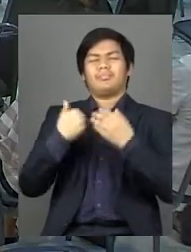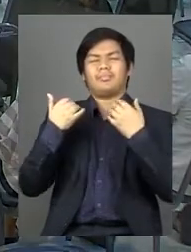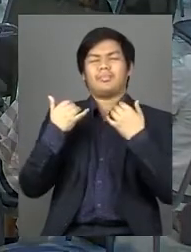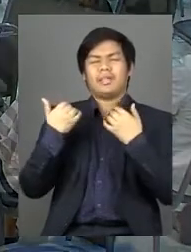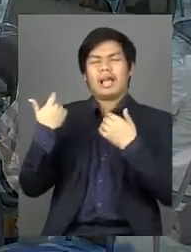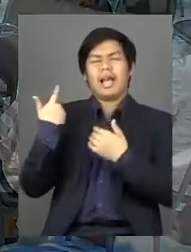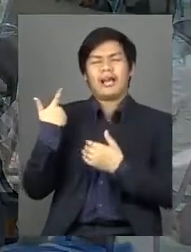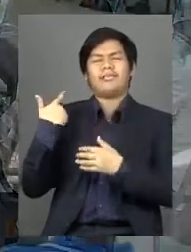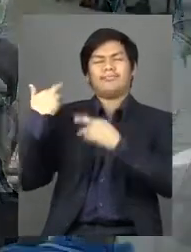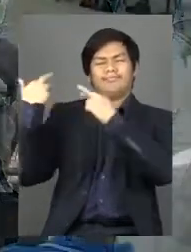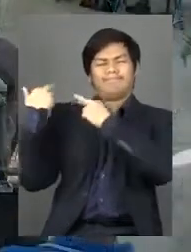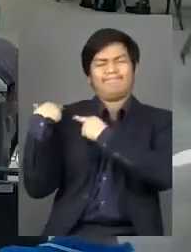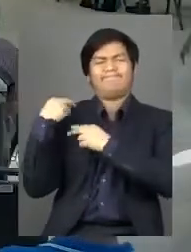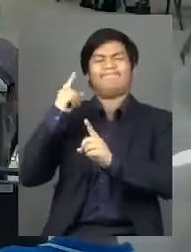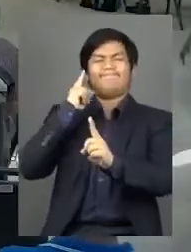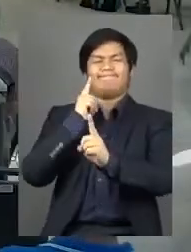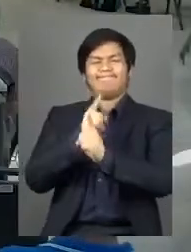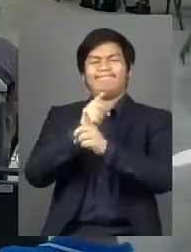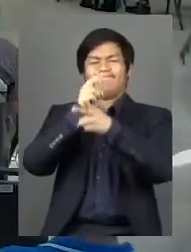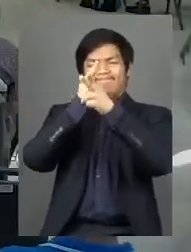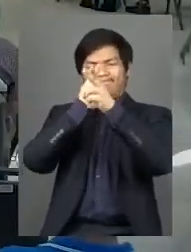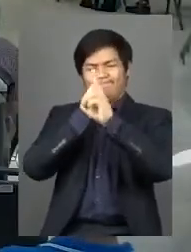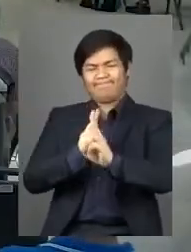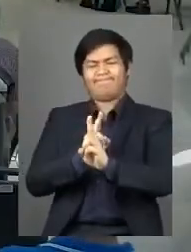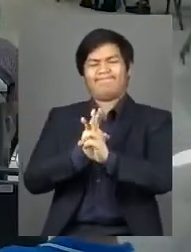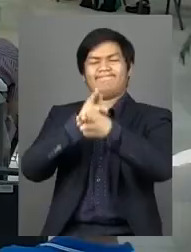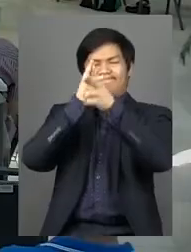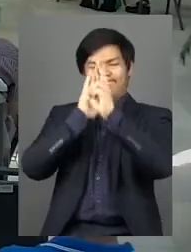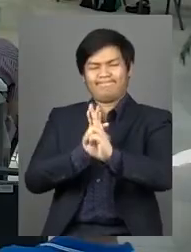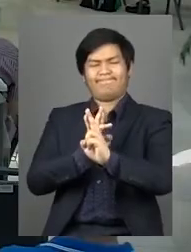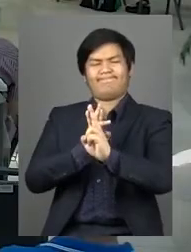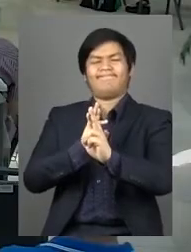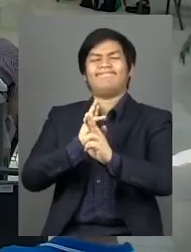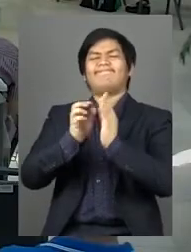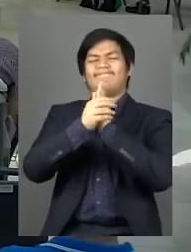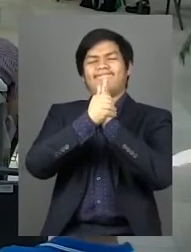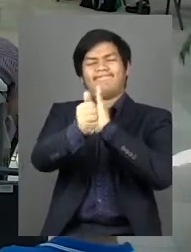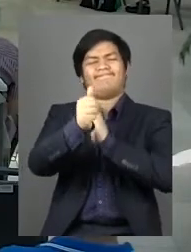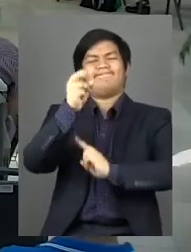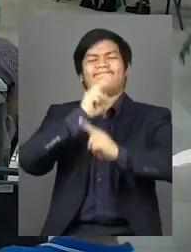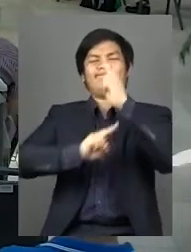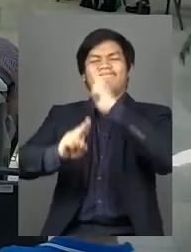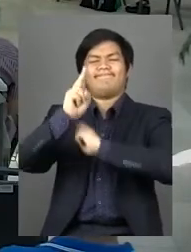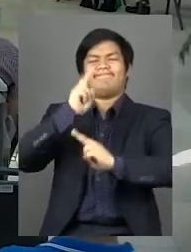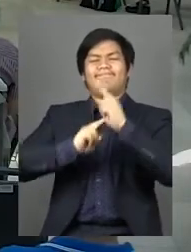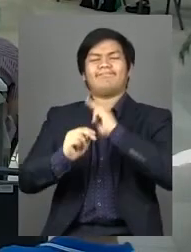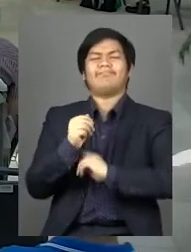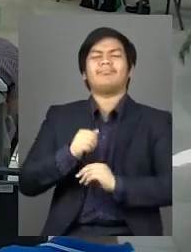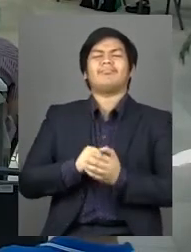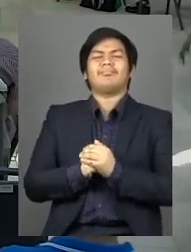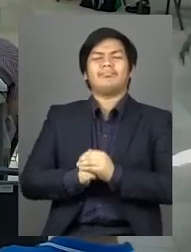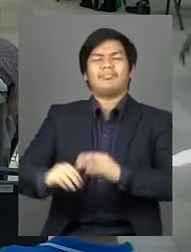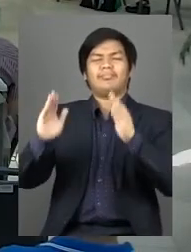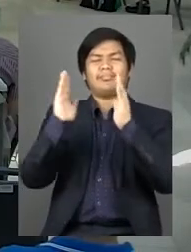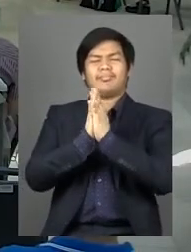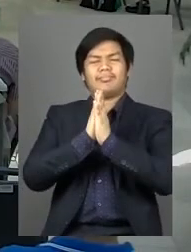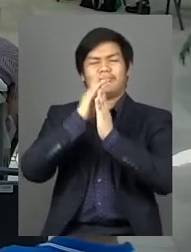with integrity and skillful hands. Likewise, we pray for our